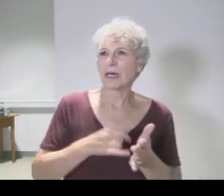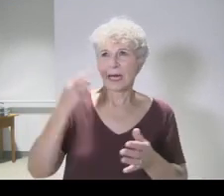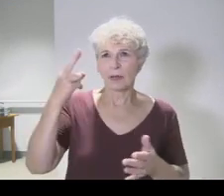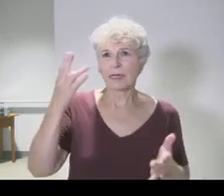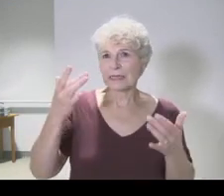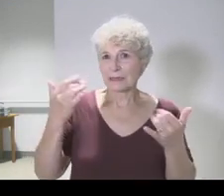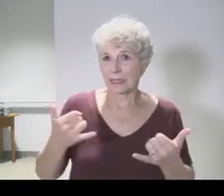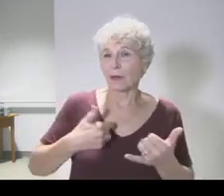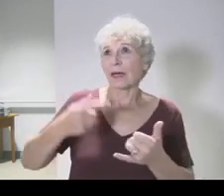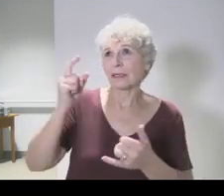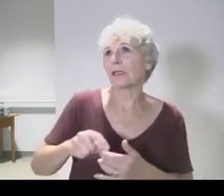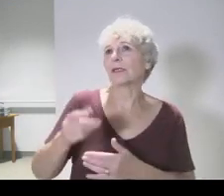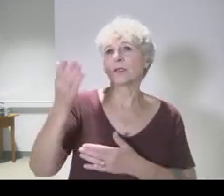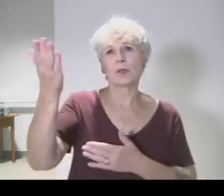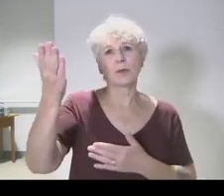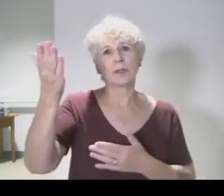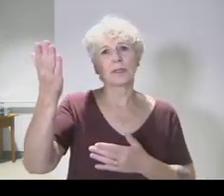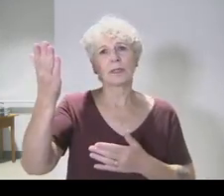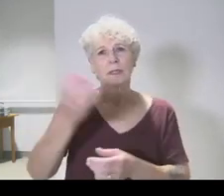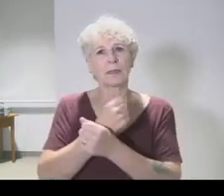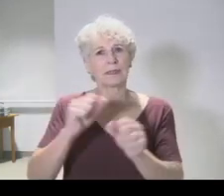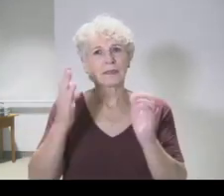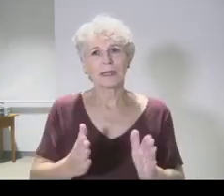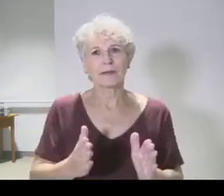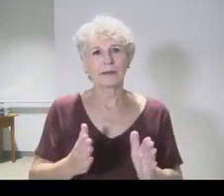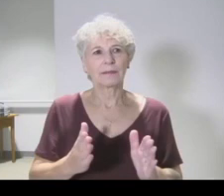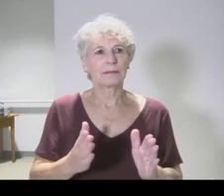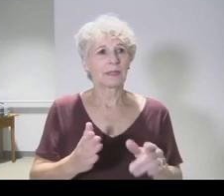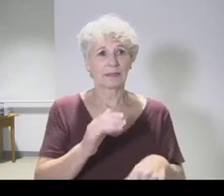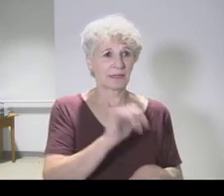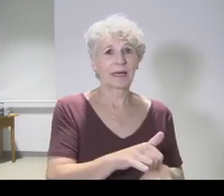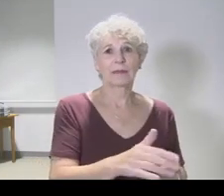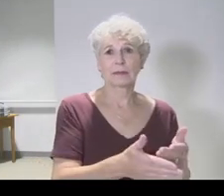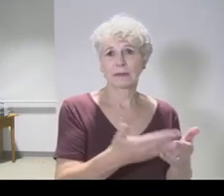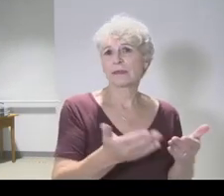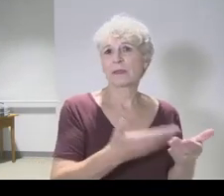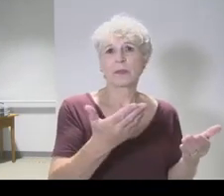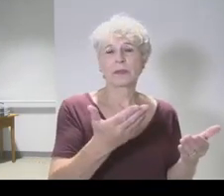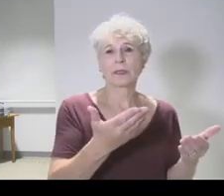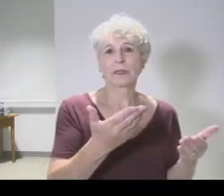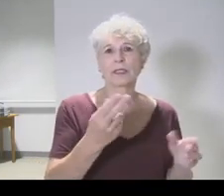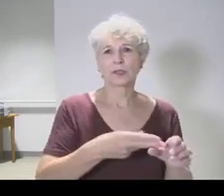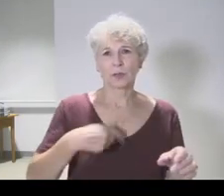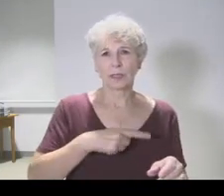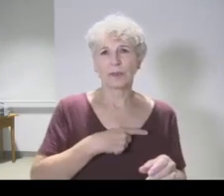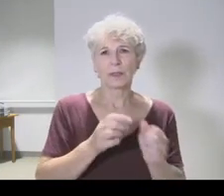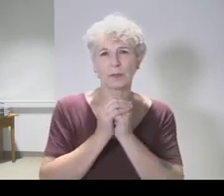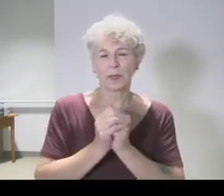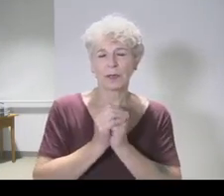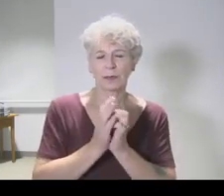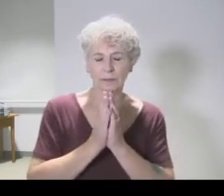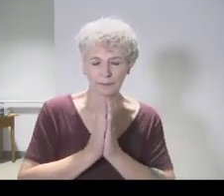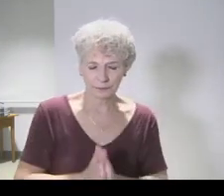now that I need you as my Savior. It's as simple as that. Would you join me in a word of prayer?